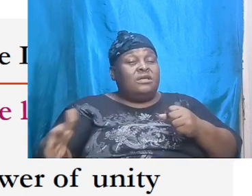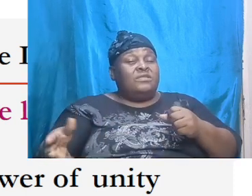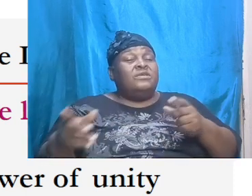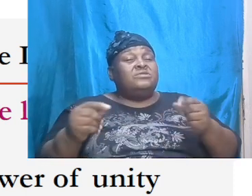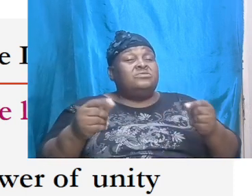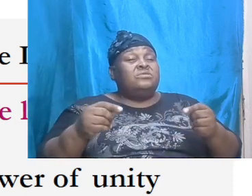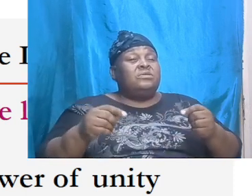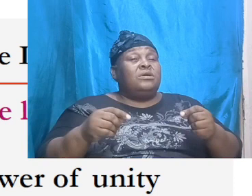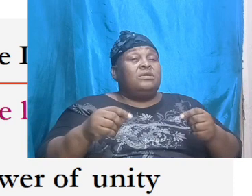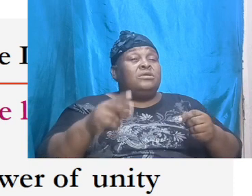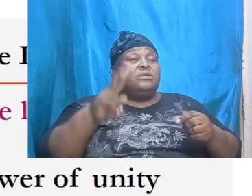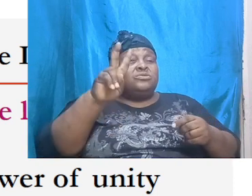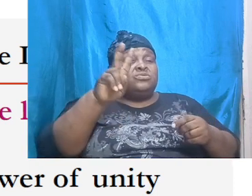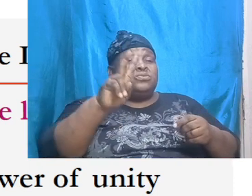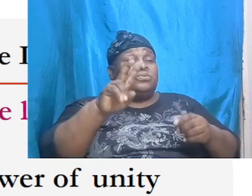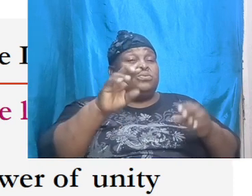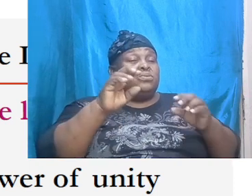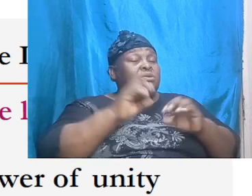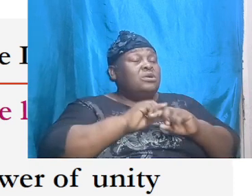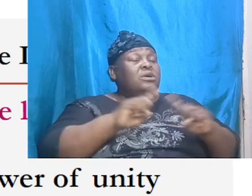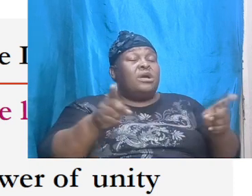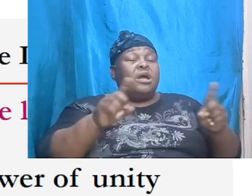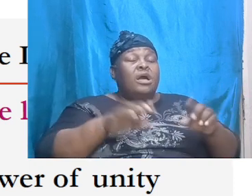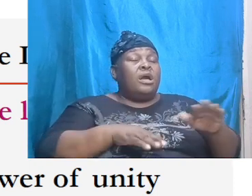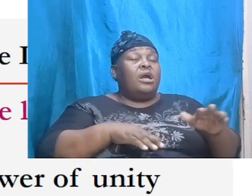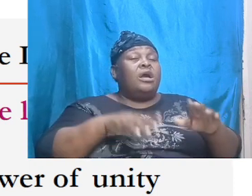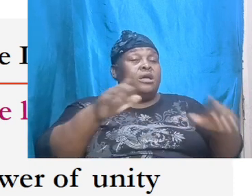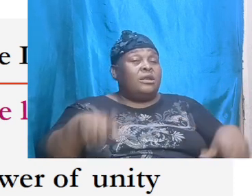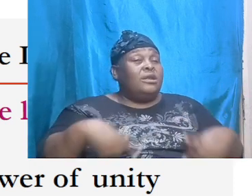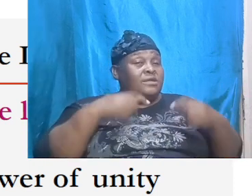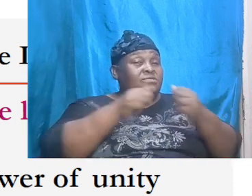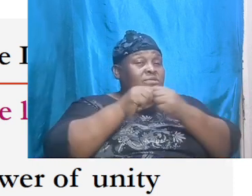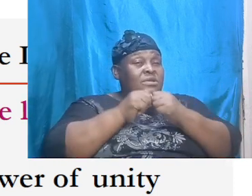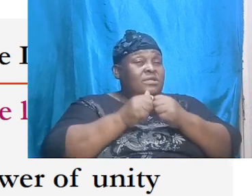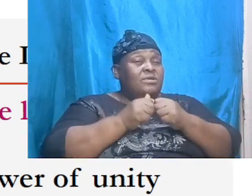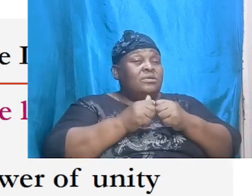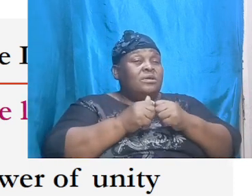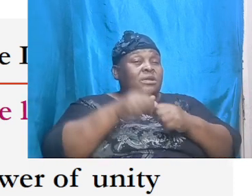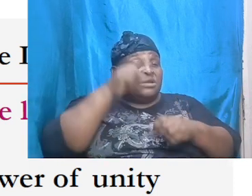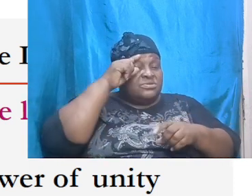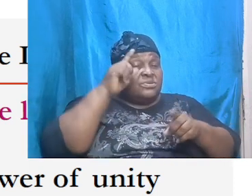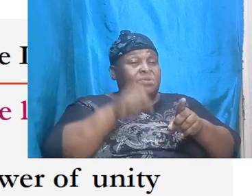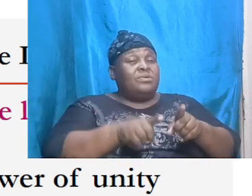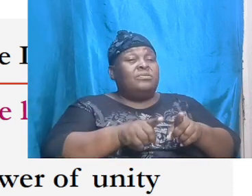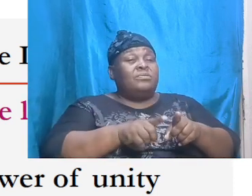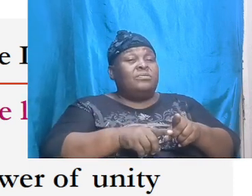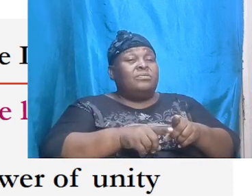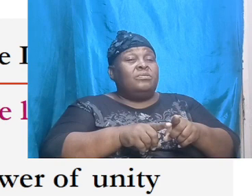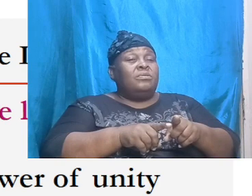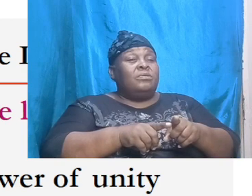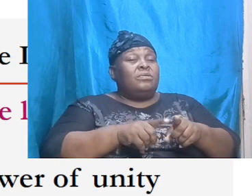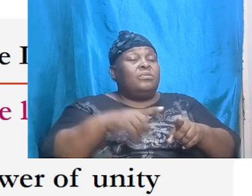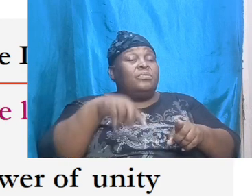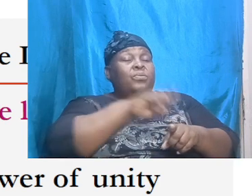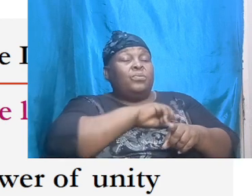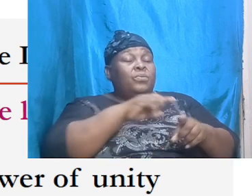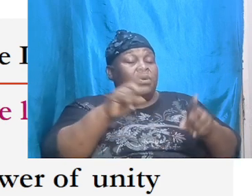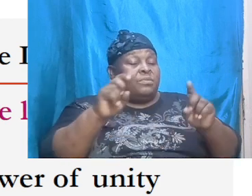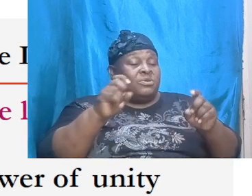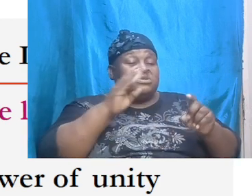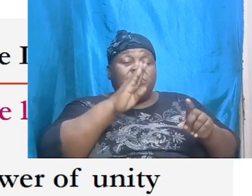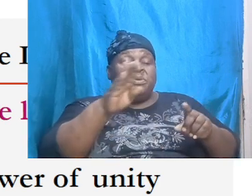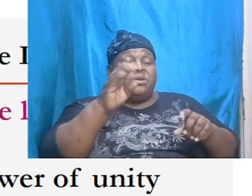except they be agreed. So we need to be in agreement so that we can accomplish a lot for the kingdom of